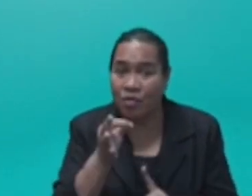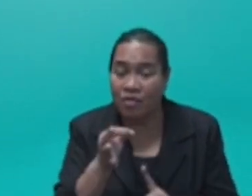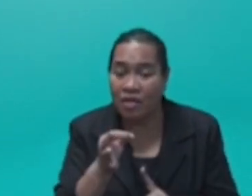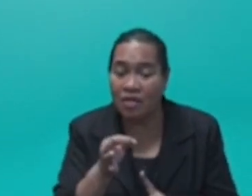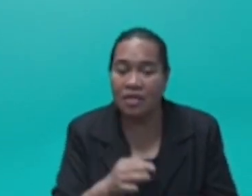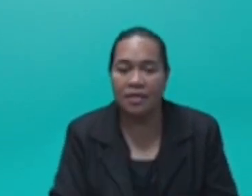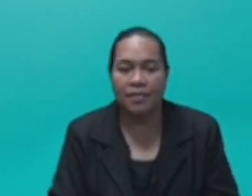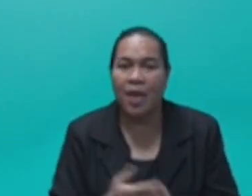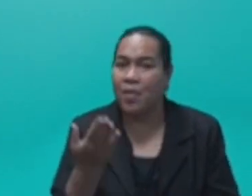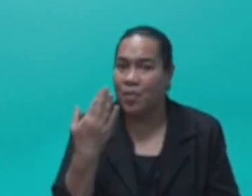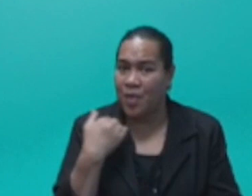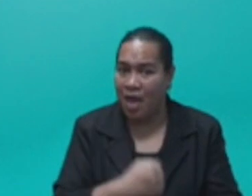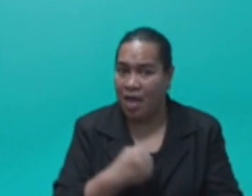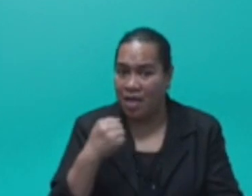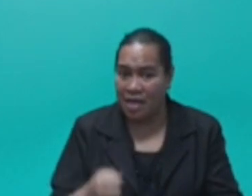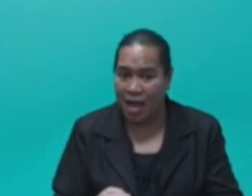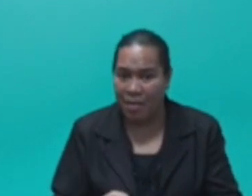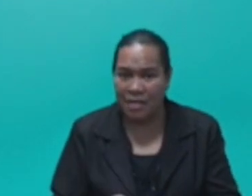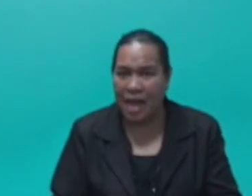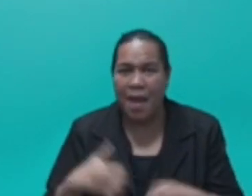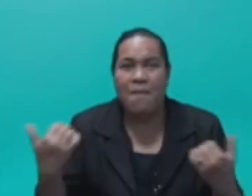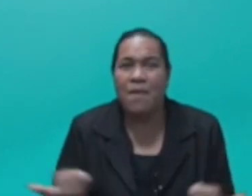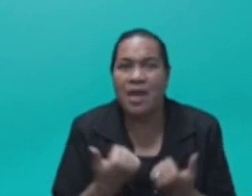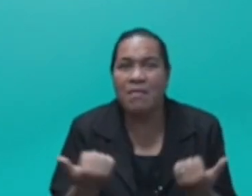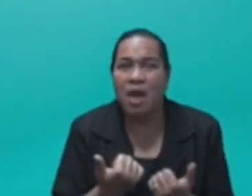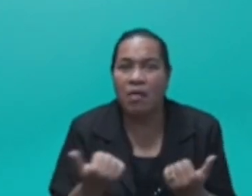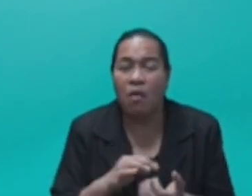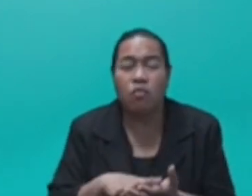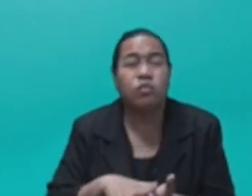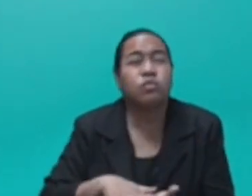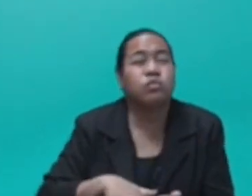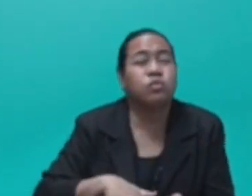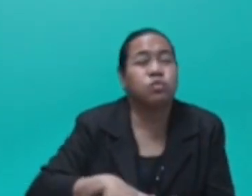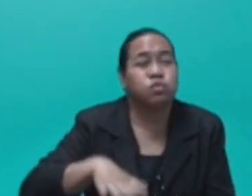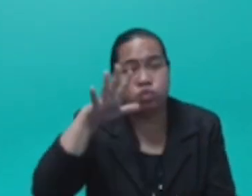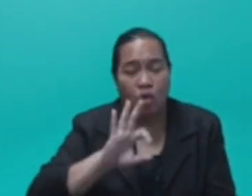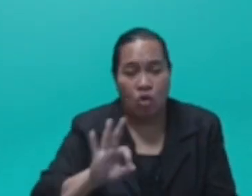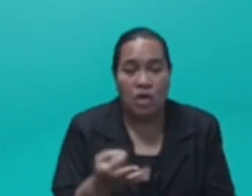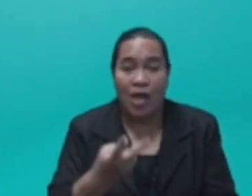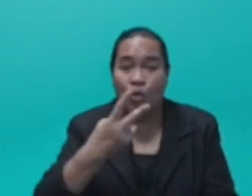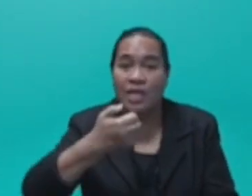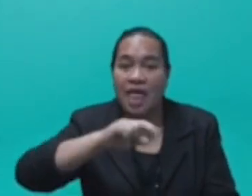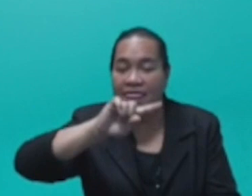Under previous government, the number of pending cases was alarmingly high. there were